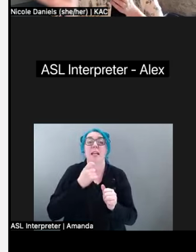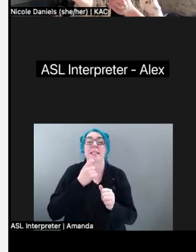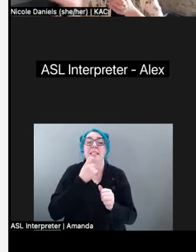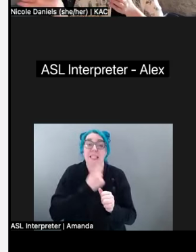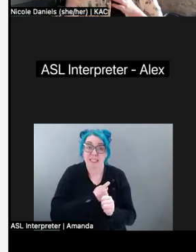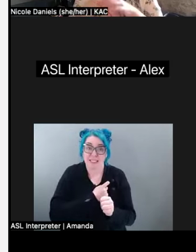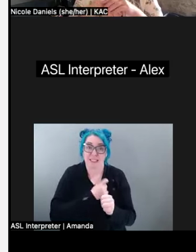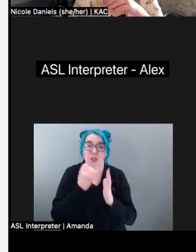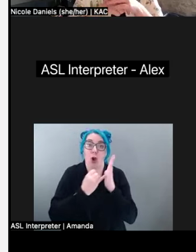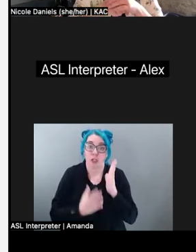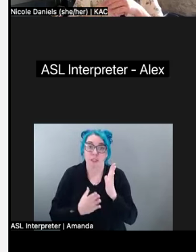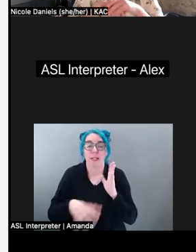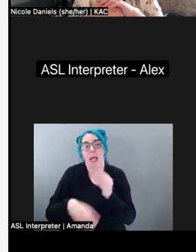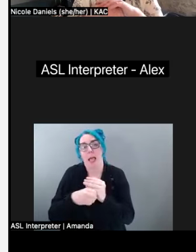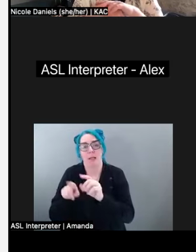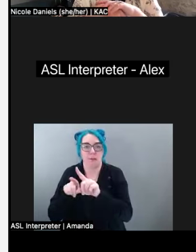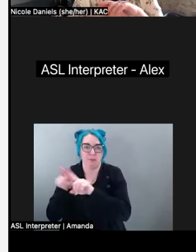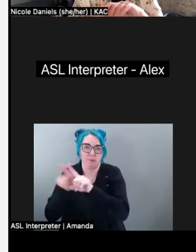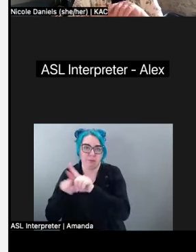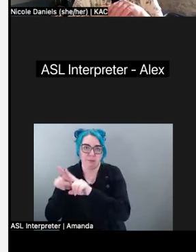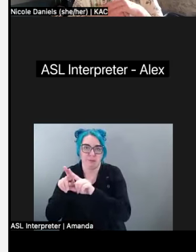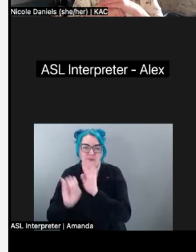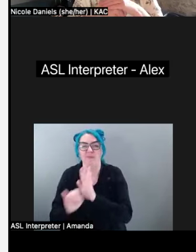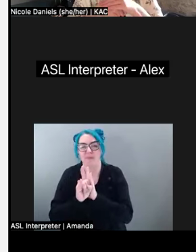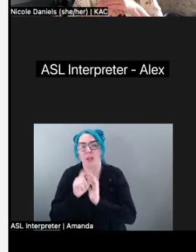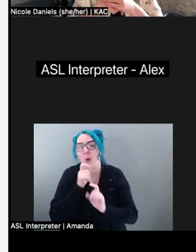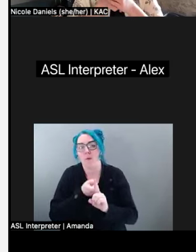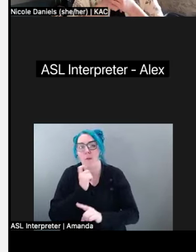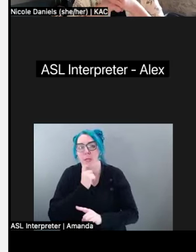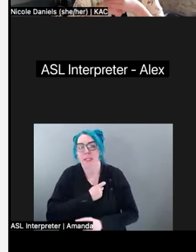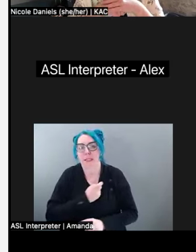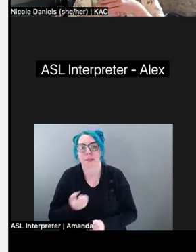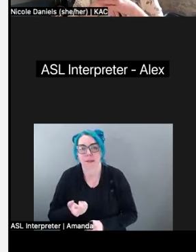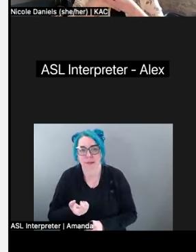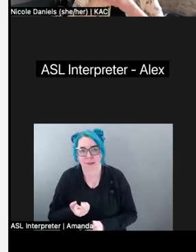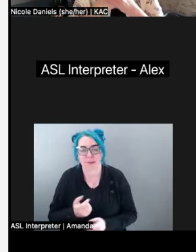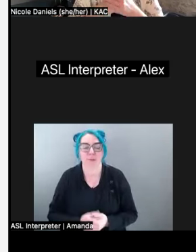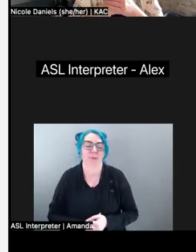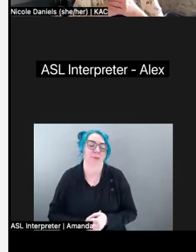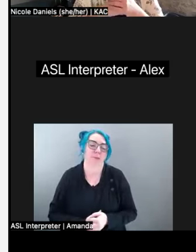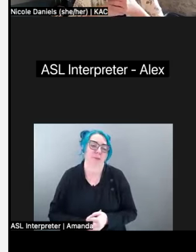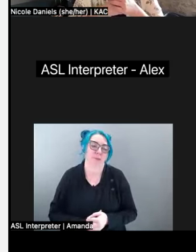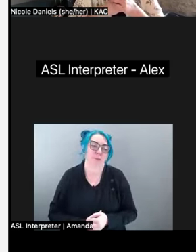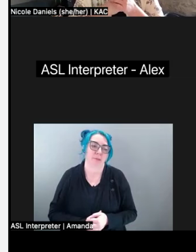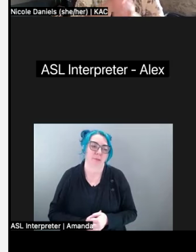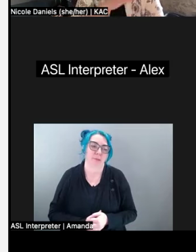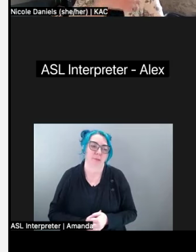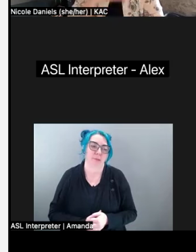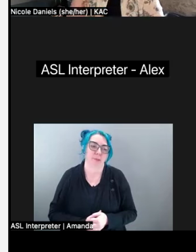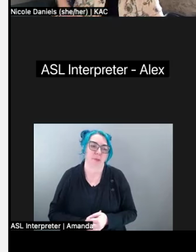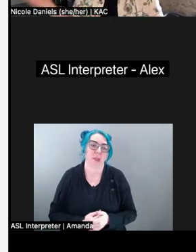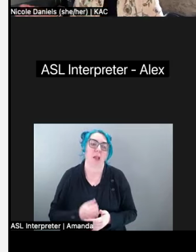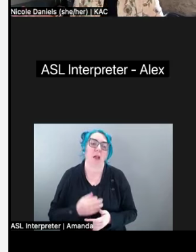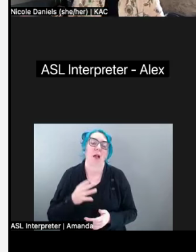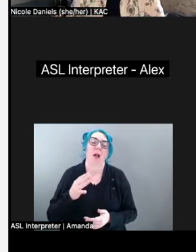there's examples there of how you might do that. And then for your request here, you might have some roles that are to be determined. So we